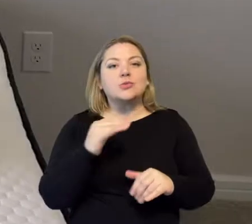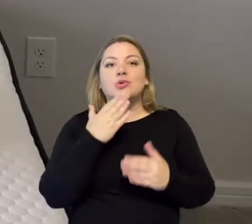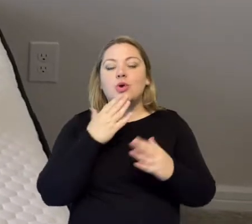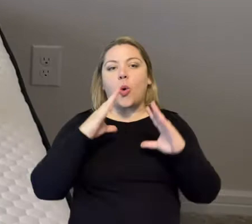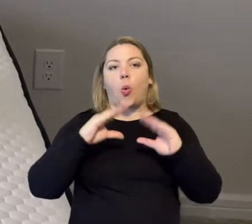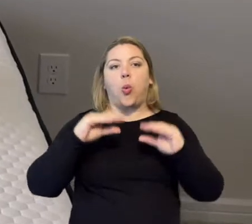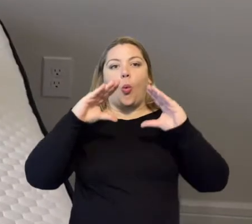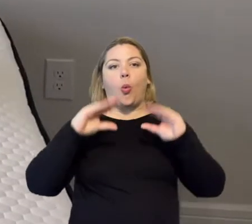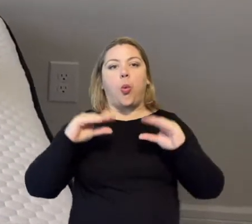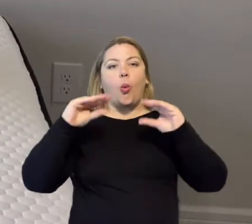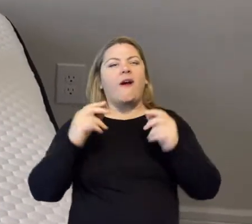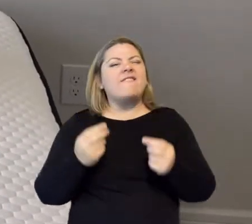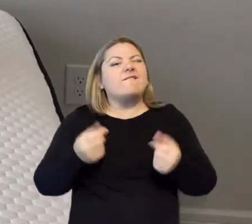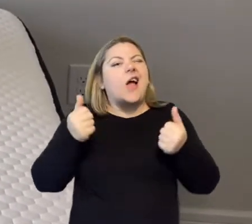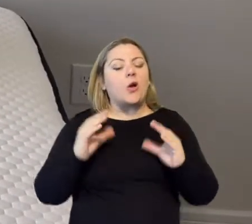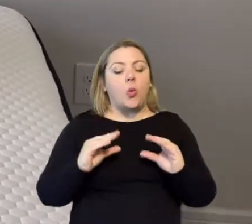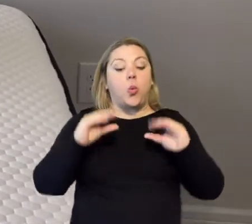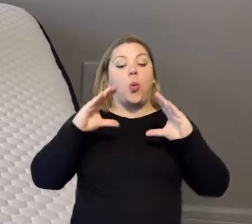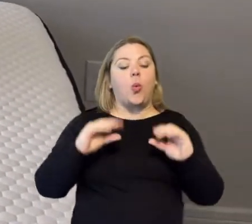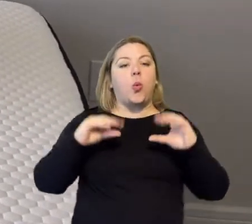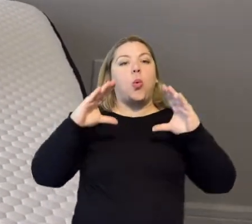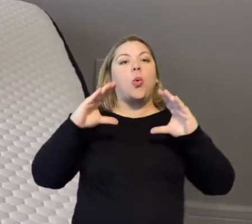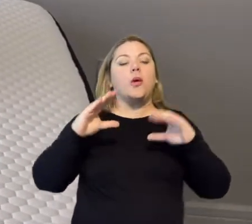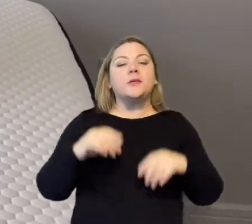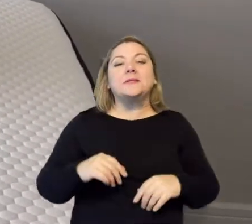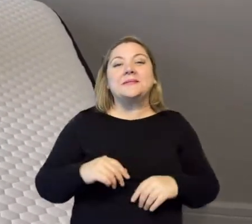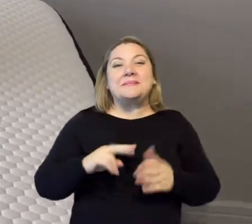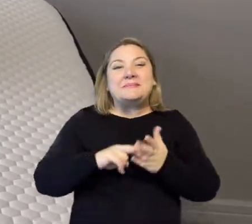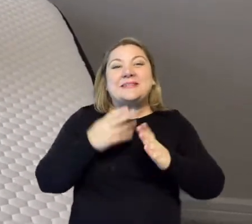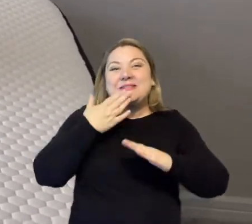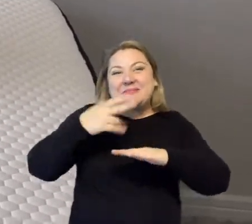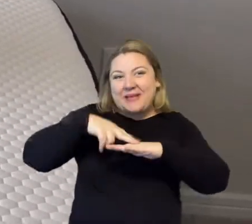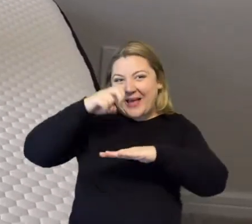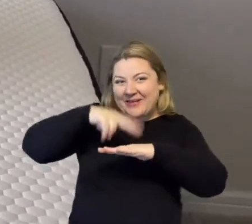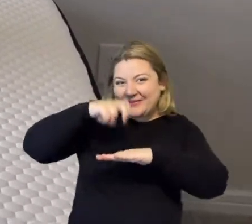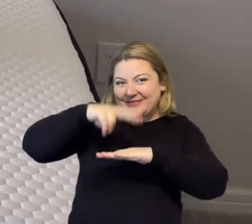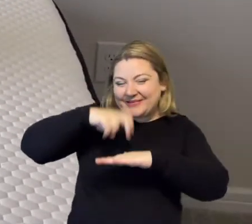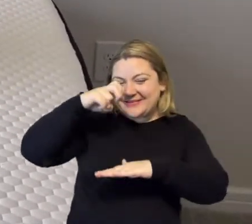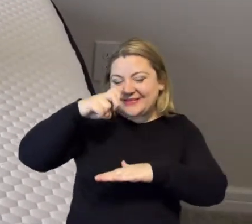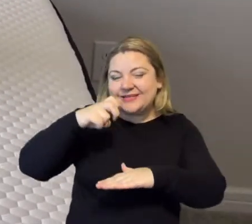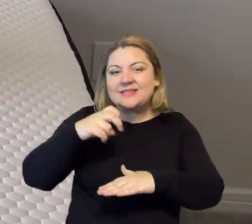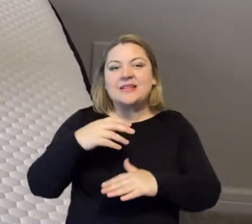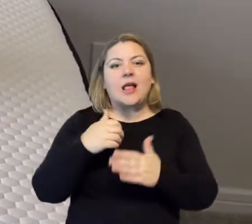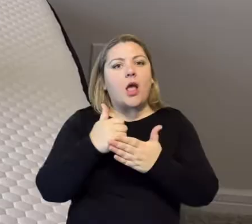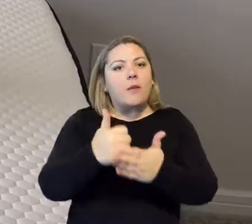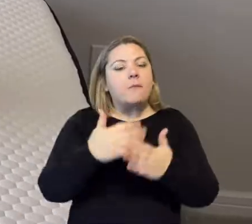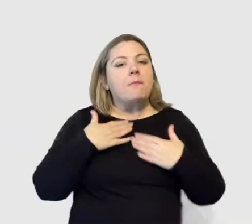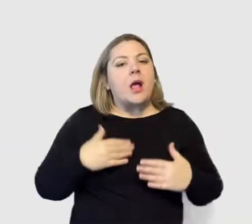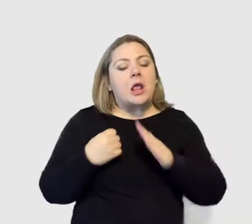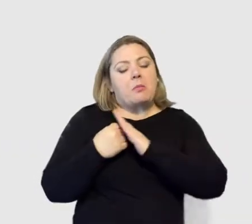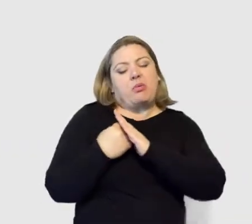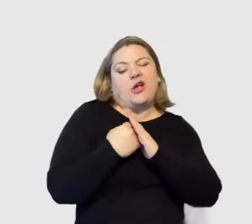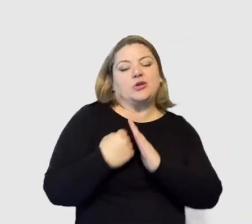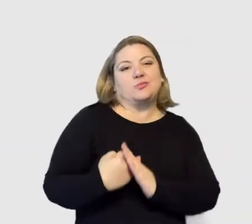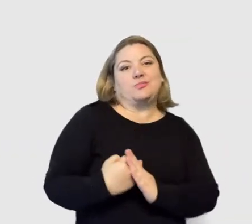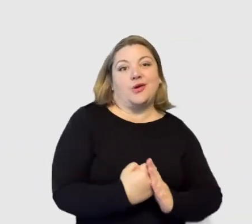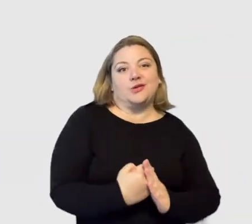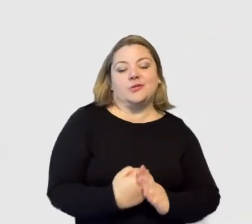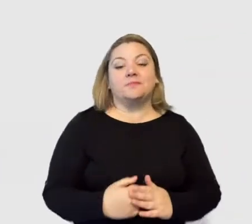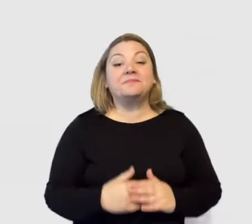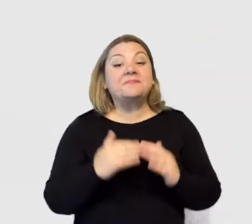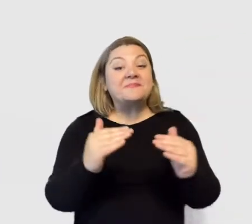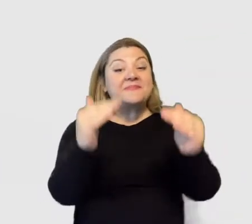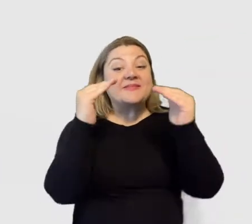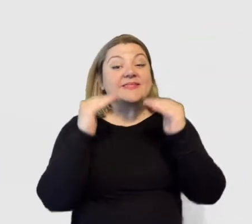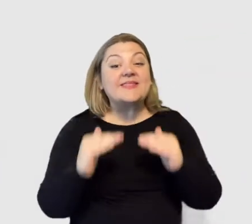response feeling foam, so it is also pretty bouncy and gives you a lot of pressure relief. Then right underneath that is